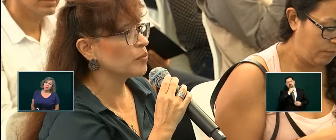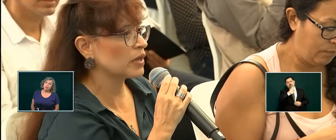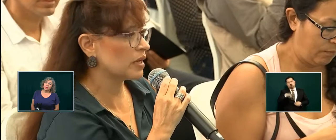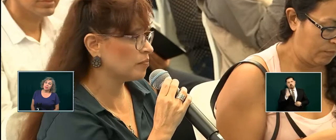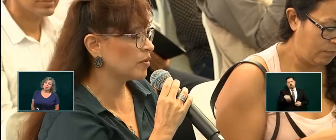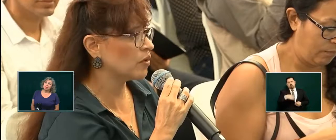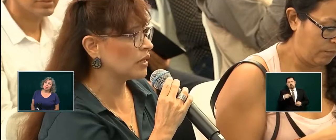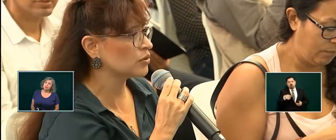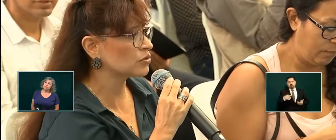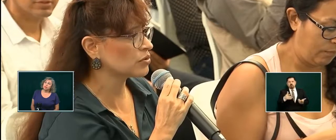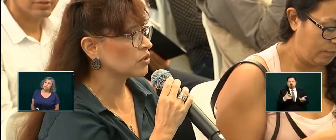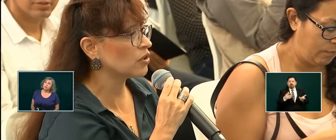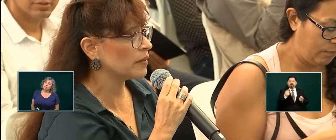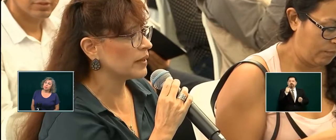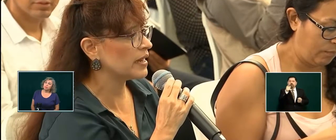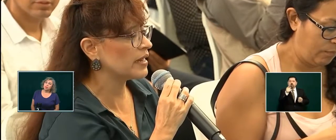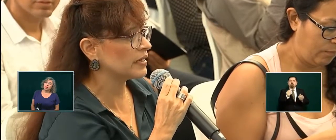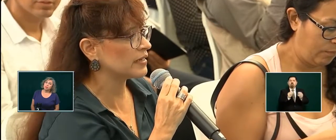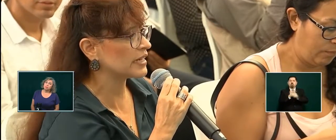in